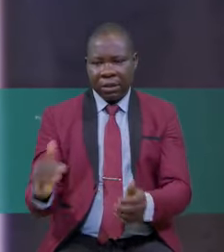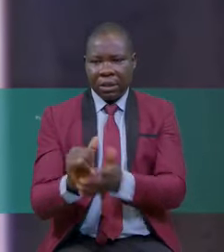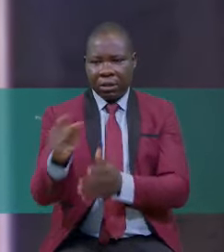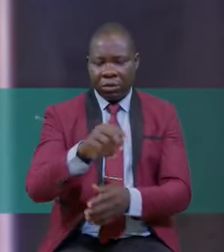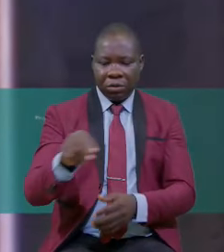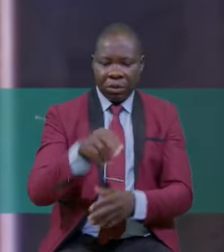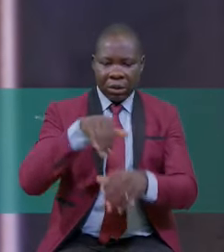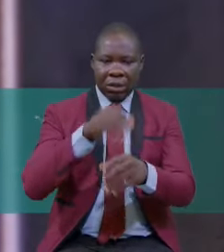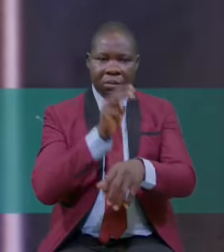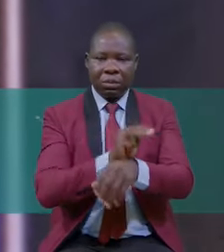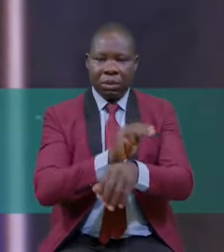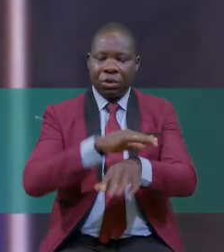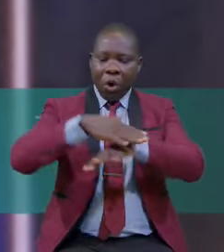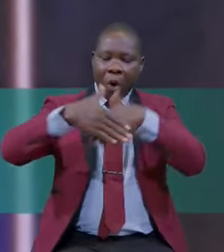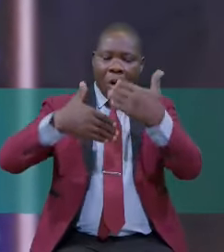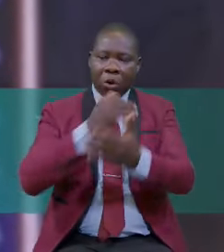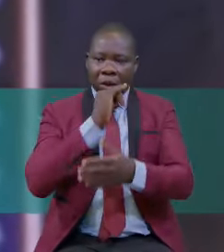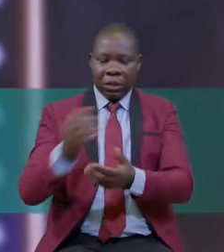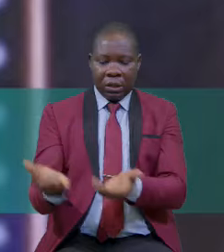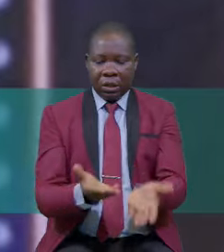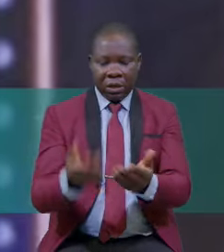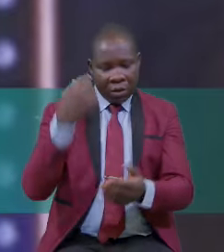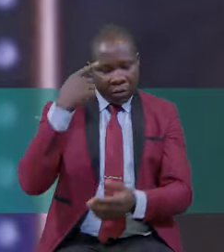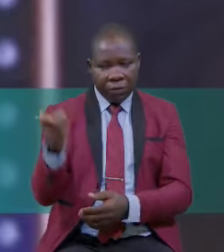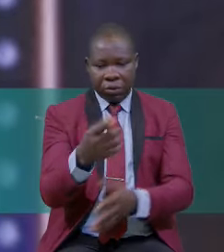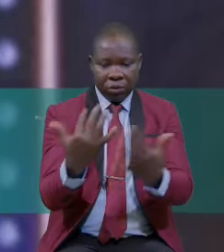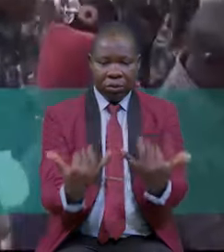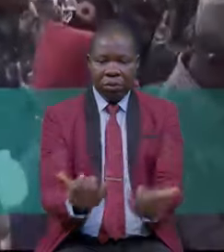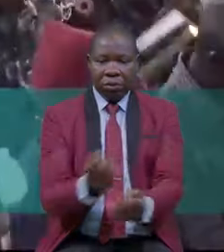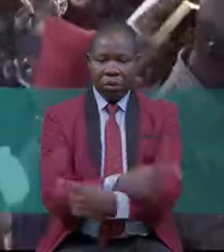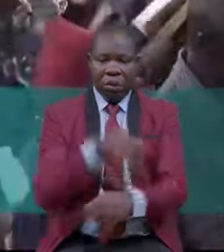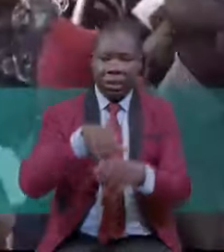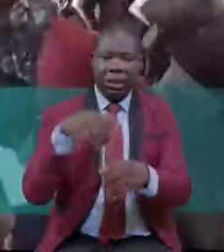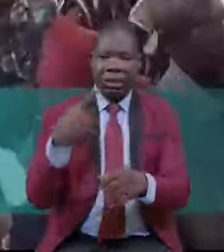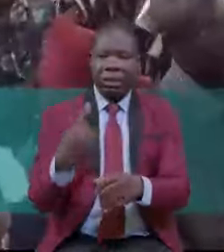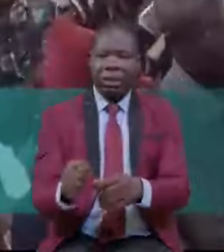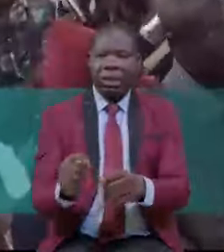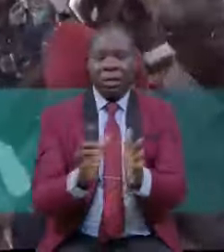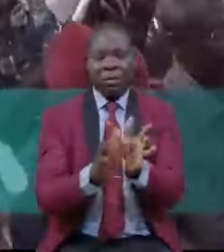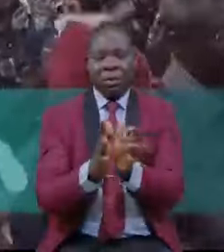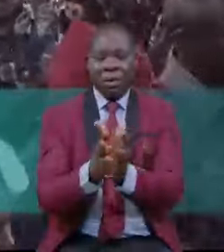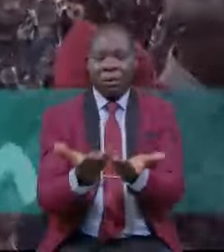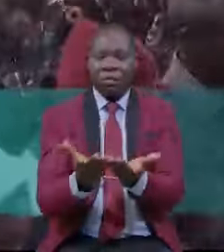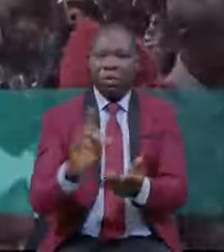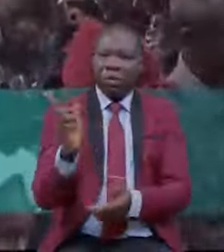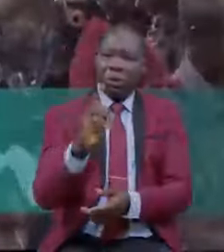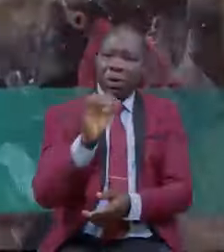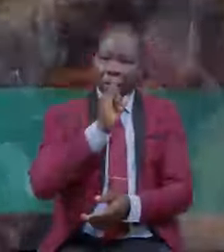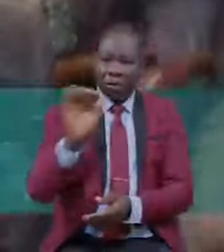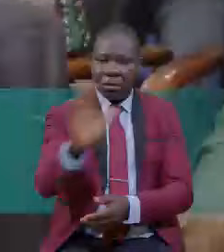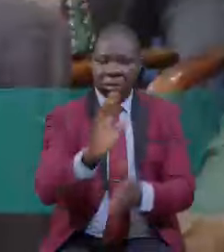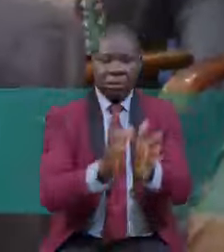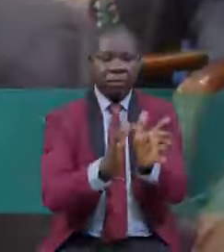the Bible. Amen. Where is your Bible? I said, where is your Bible? That book